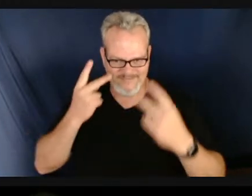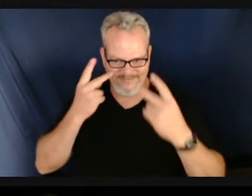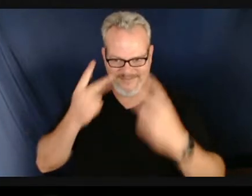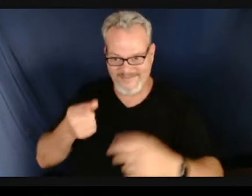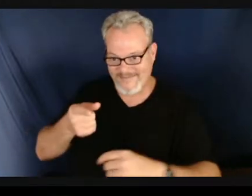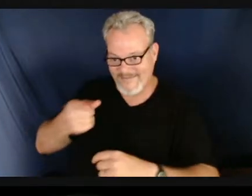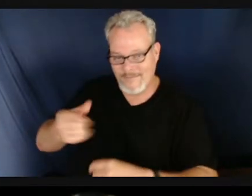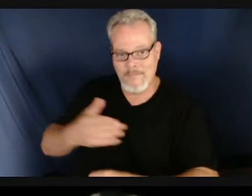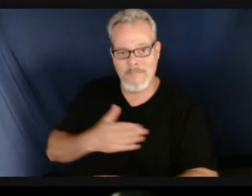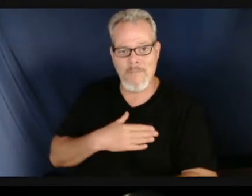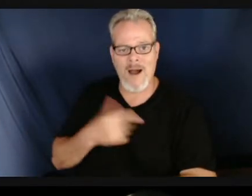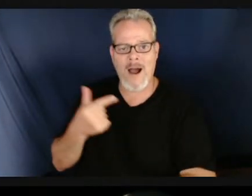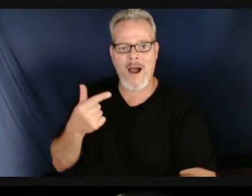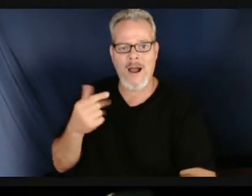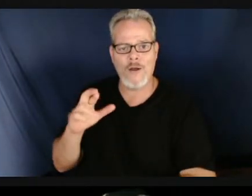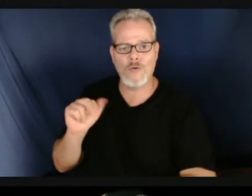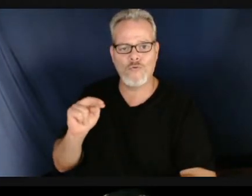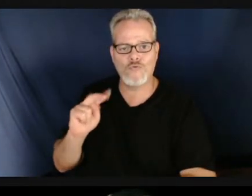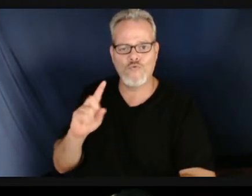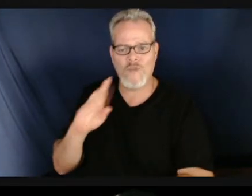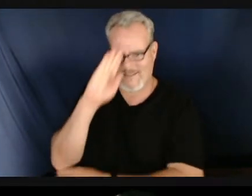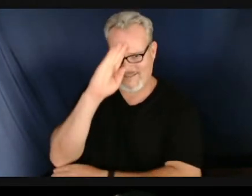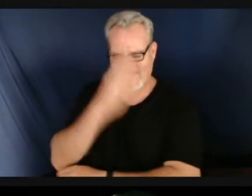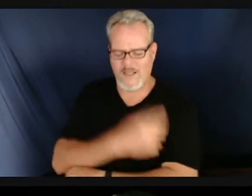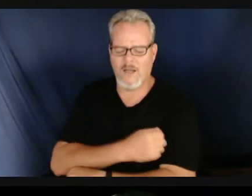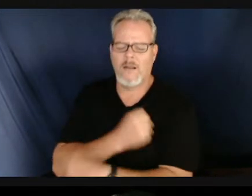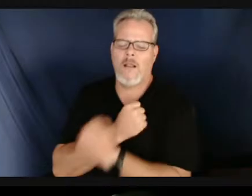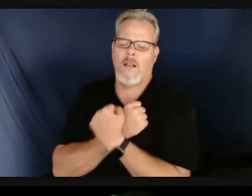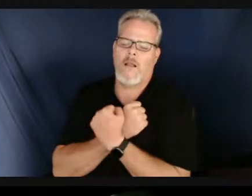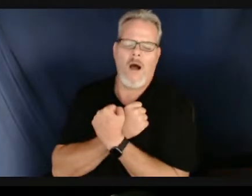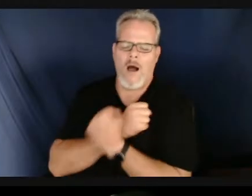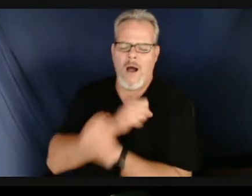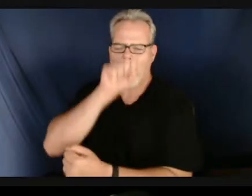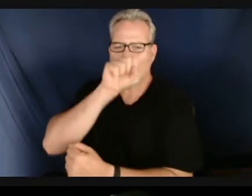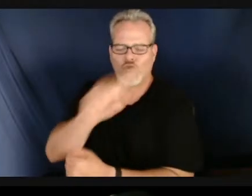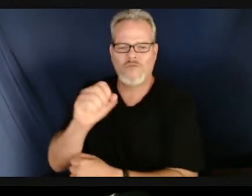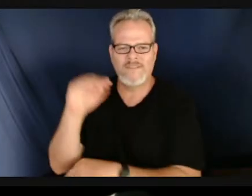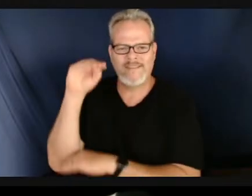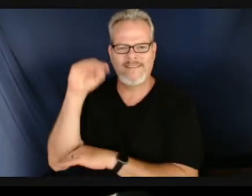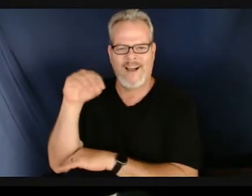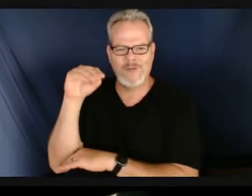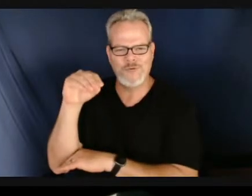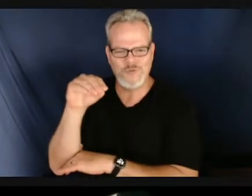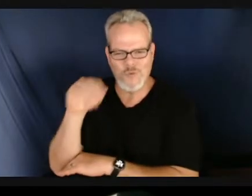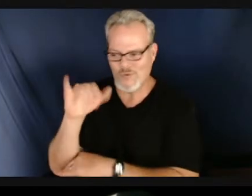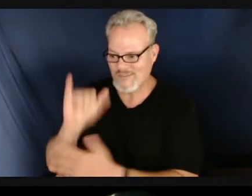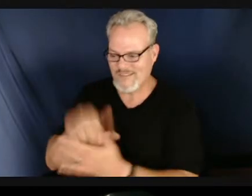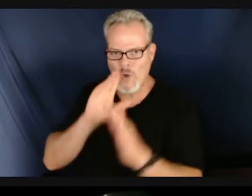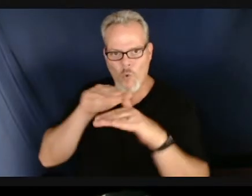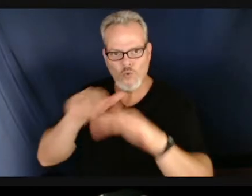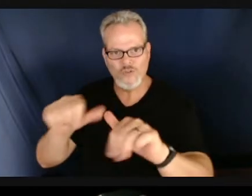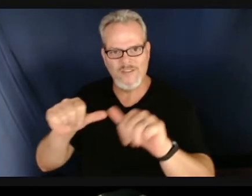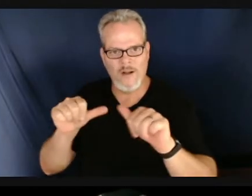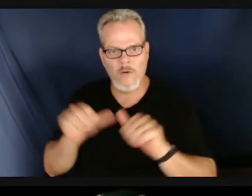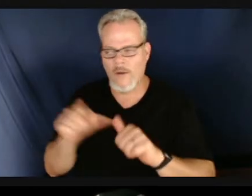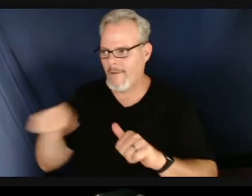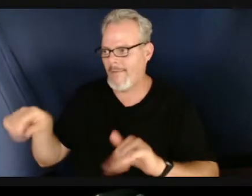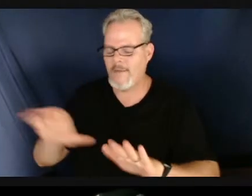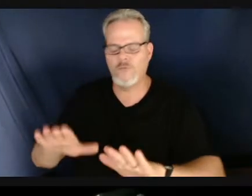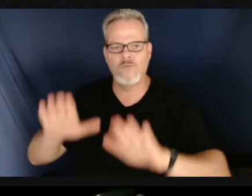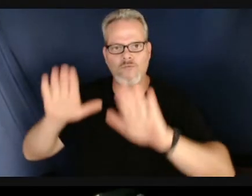is just loves dinosaurs and the ocean, so this would be something I would bring my kid to. They do a fantastic